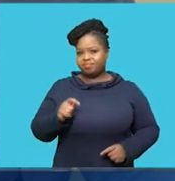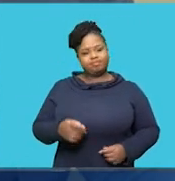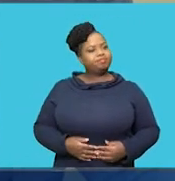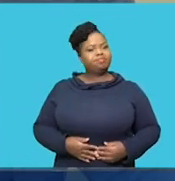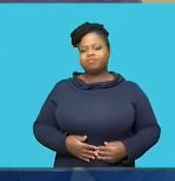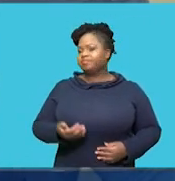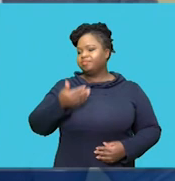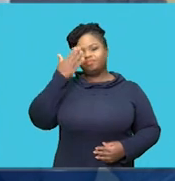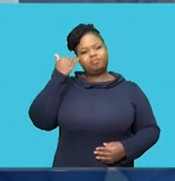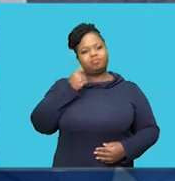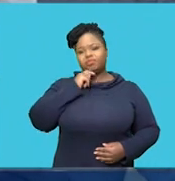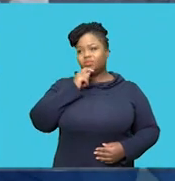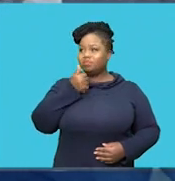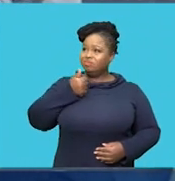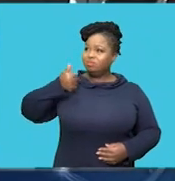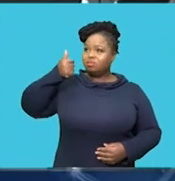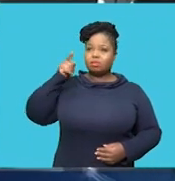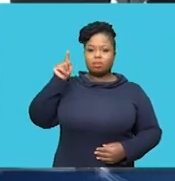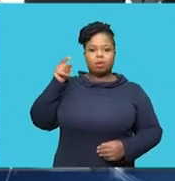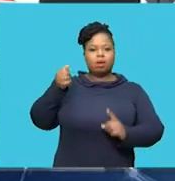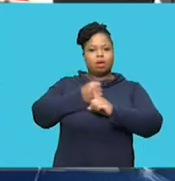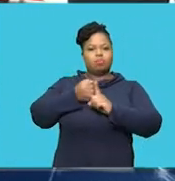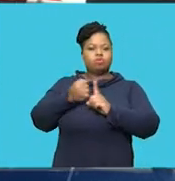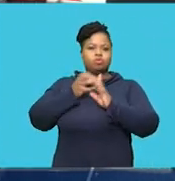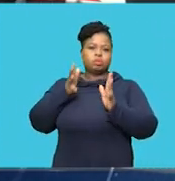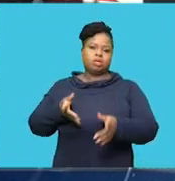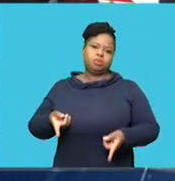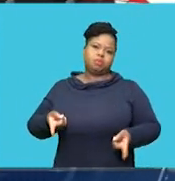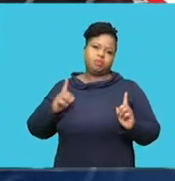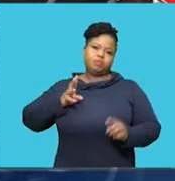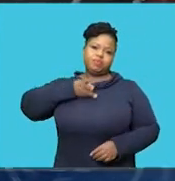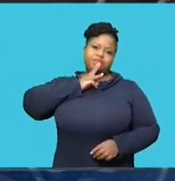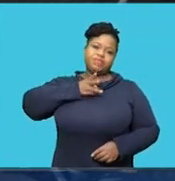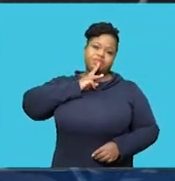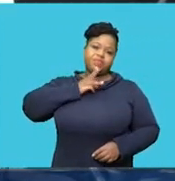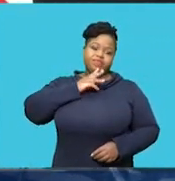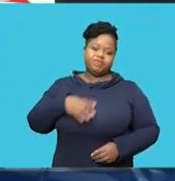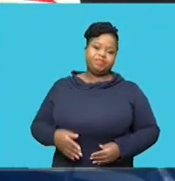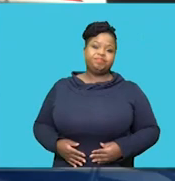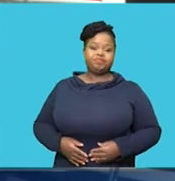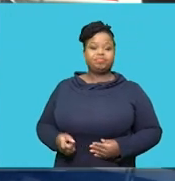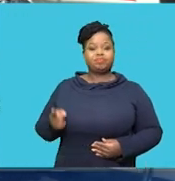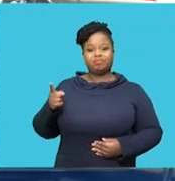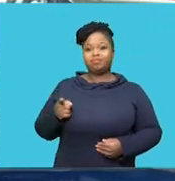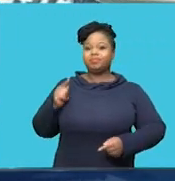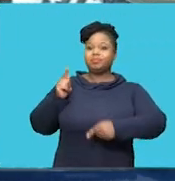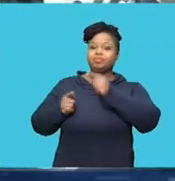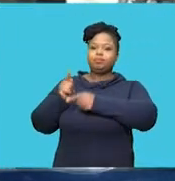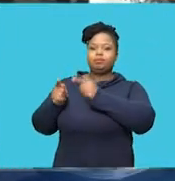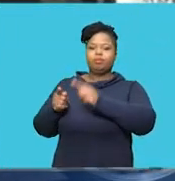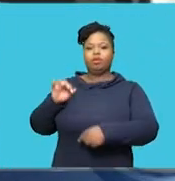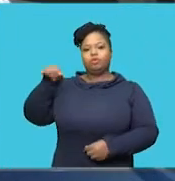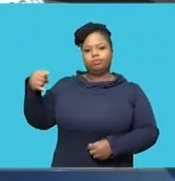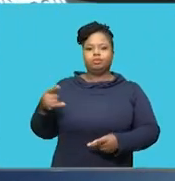the exploiters that they are today. Le nhlangano egxeke kakhulu amadlela ndawonye kahulumeni wesifundazwe saseGoli kanye